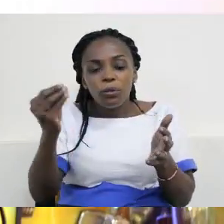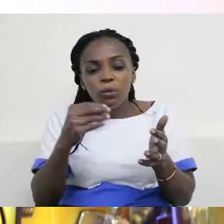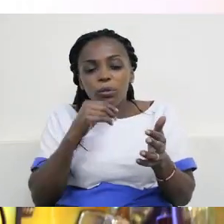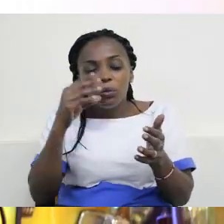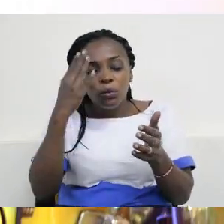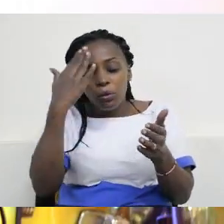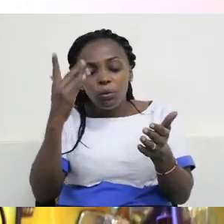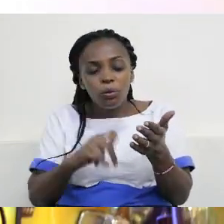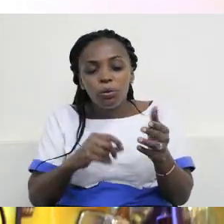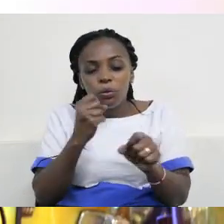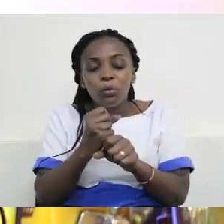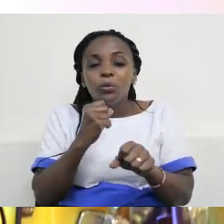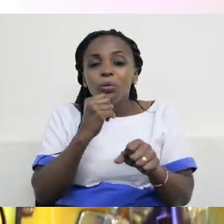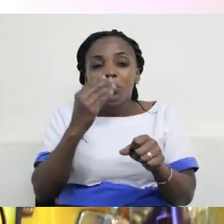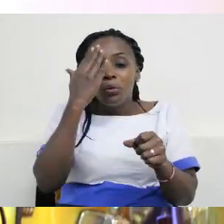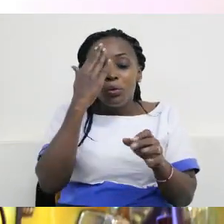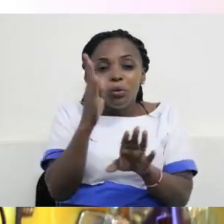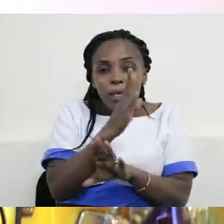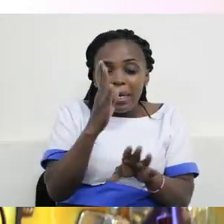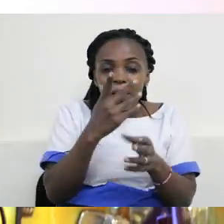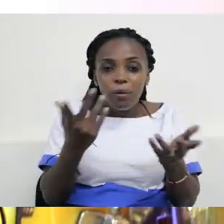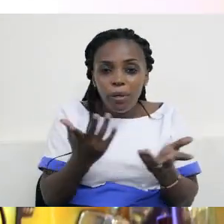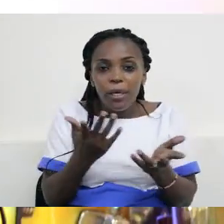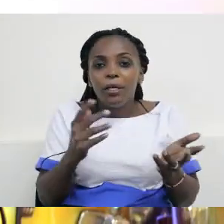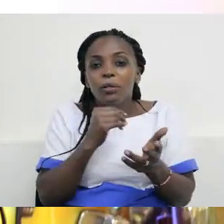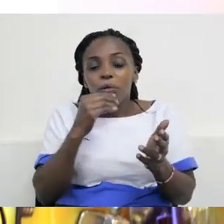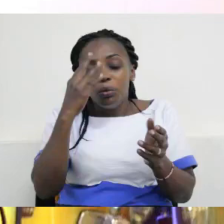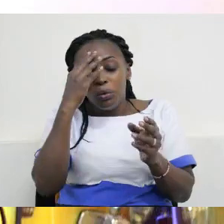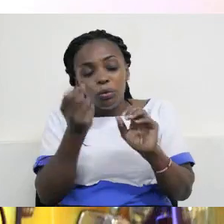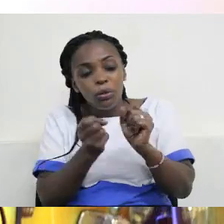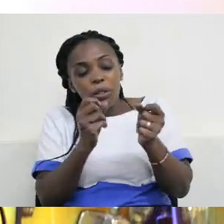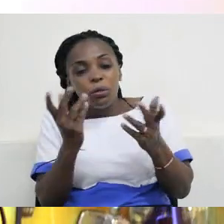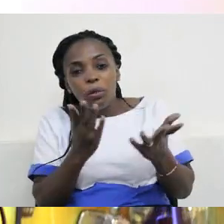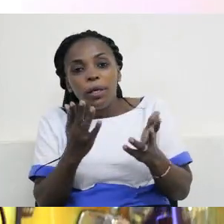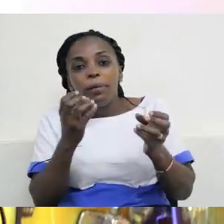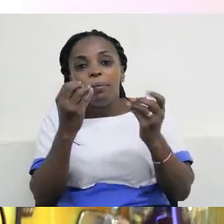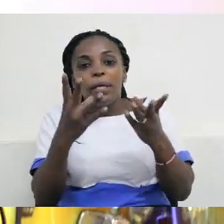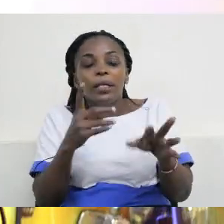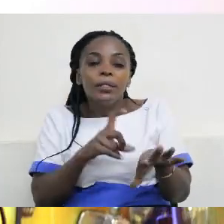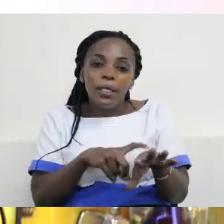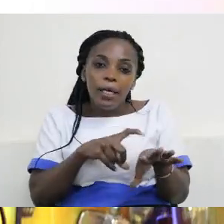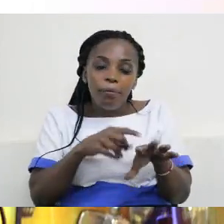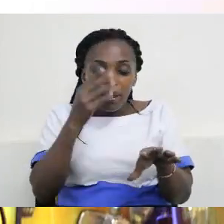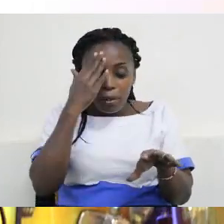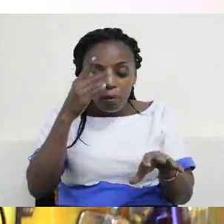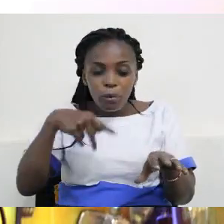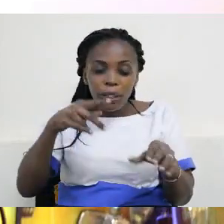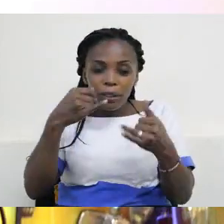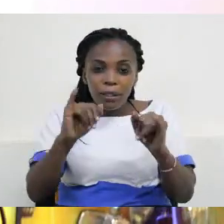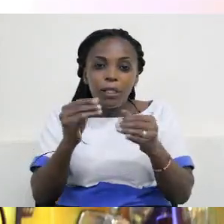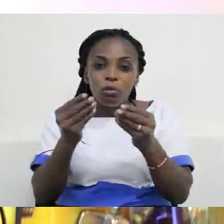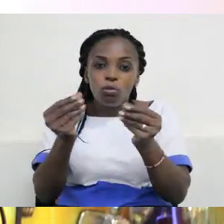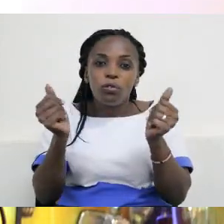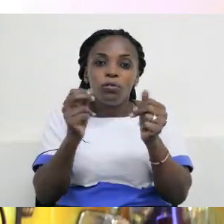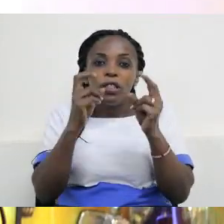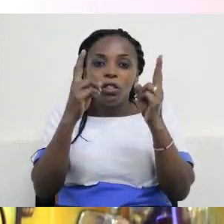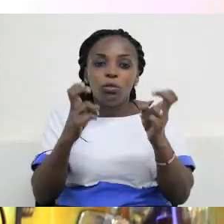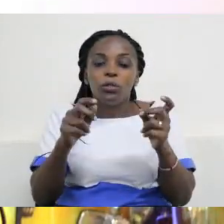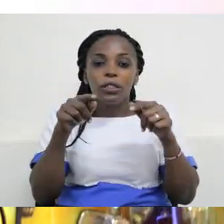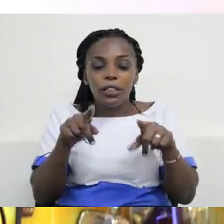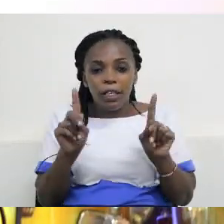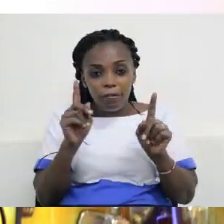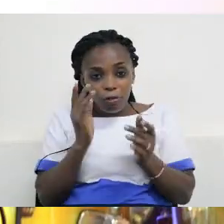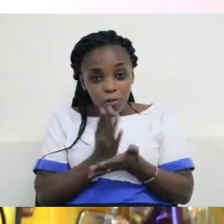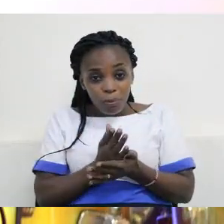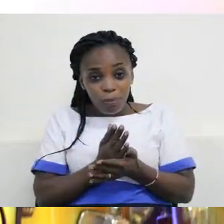do, where to hide and where to run, or even where to turn. Oftentimes, I know that we try to solve these issues by ourselves,